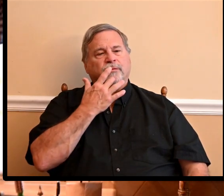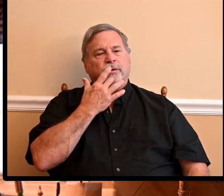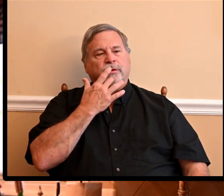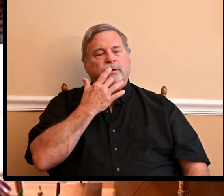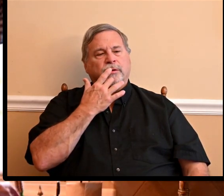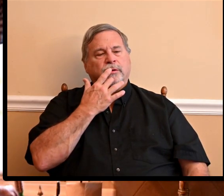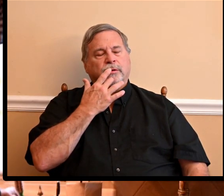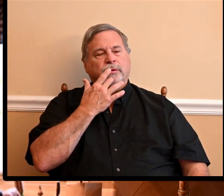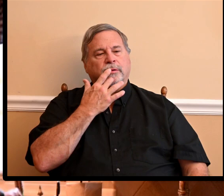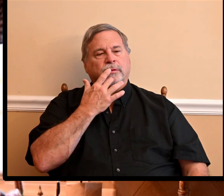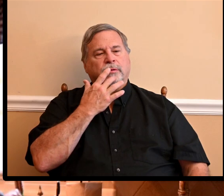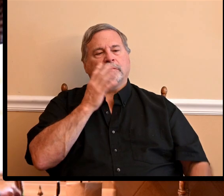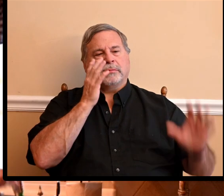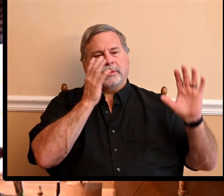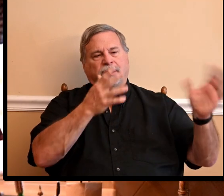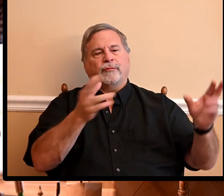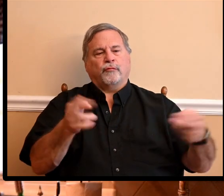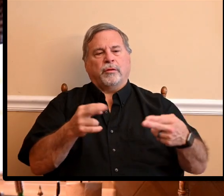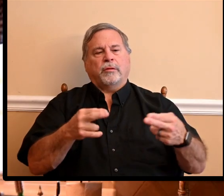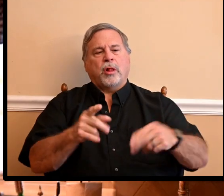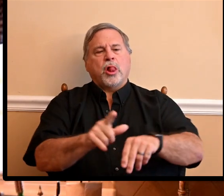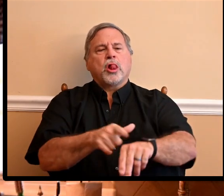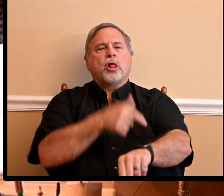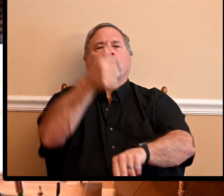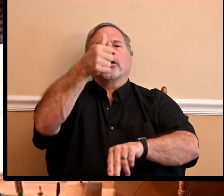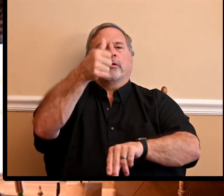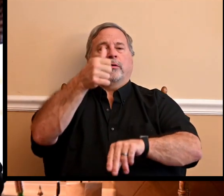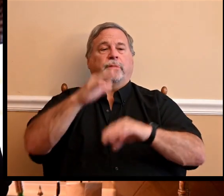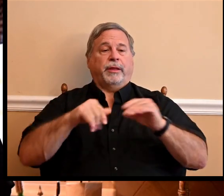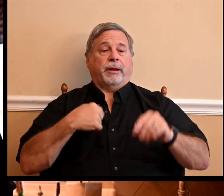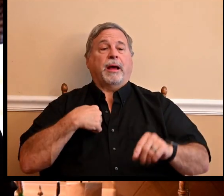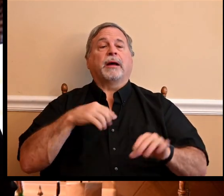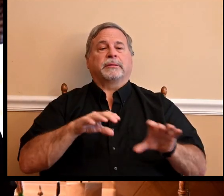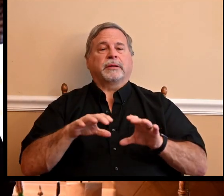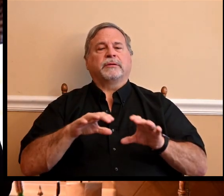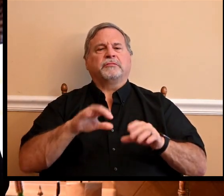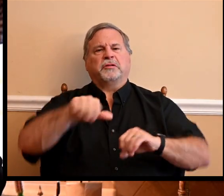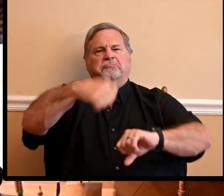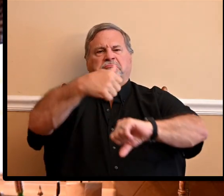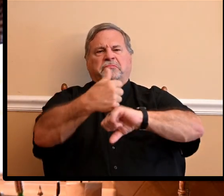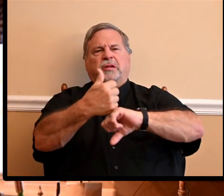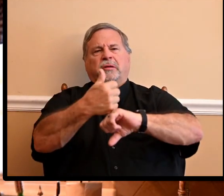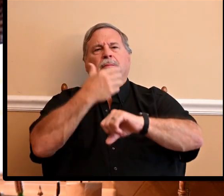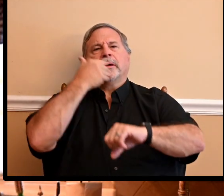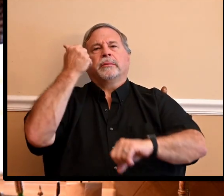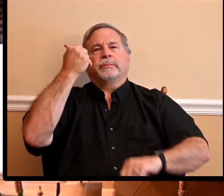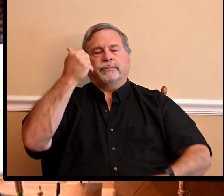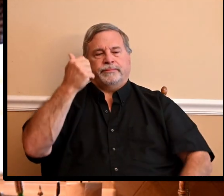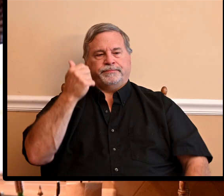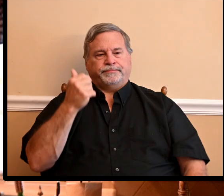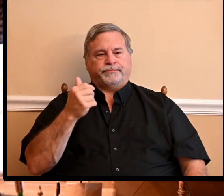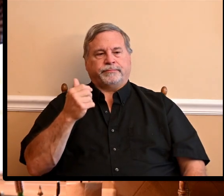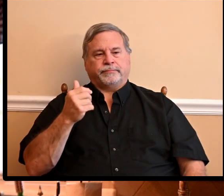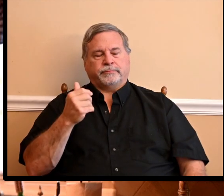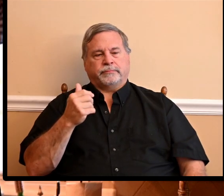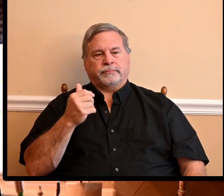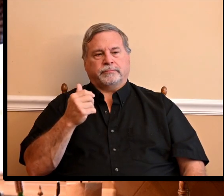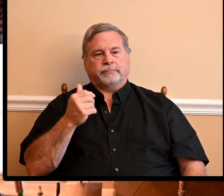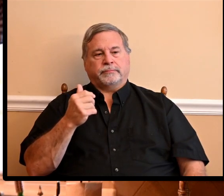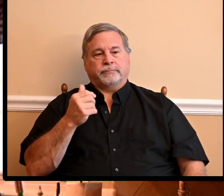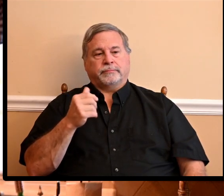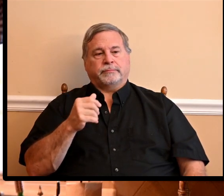Now, I would probably recommend that you refrigerate this longer than we have, just so it sets up really nicely.